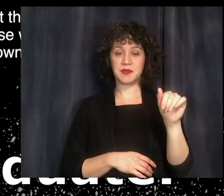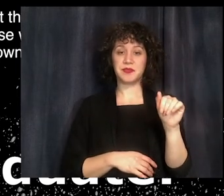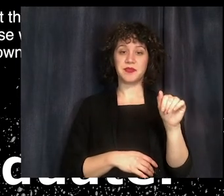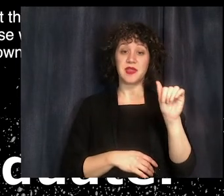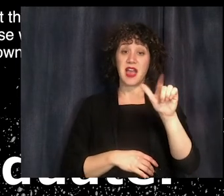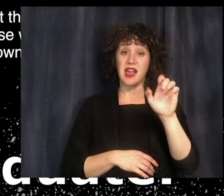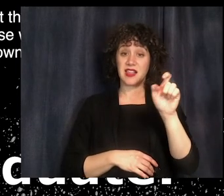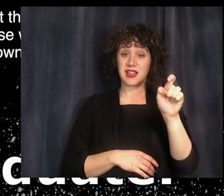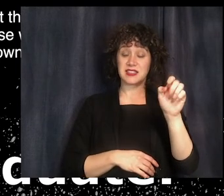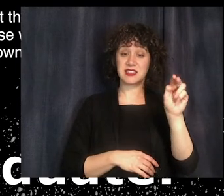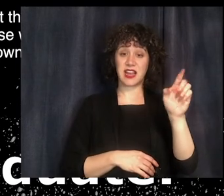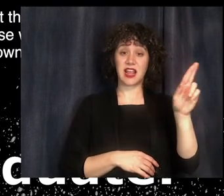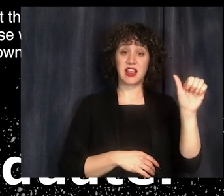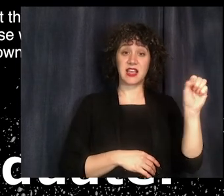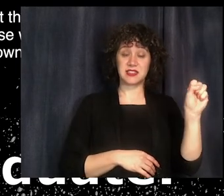Alex Nelius.